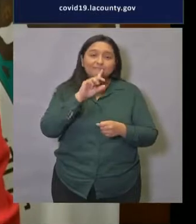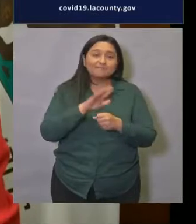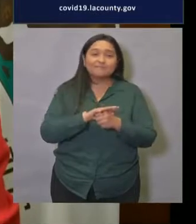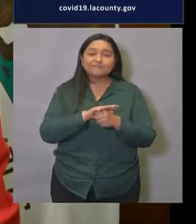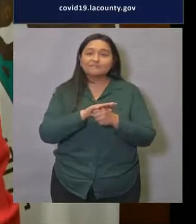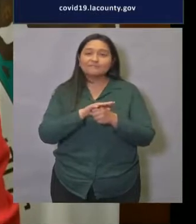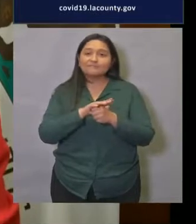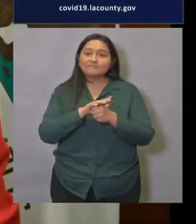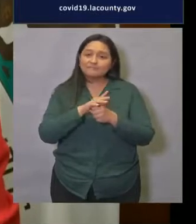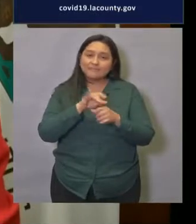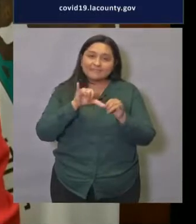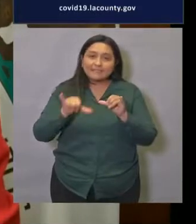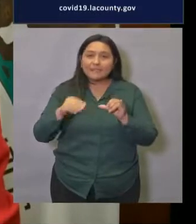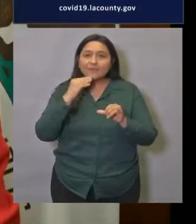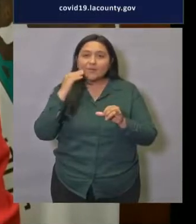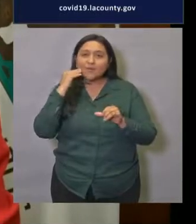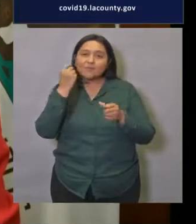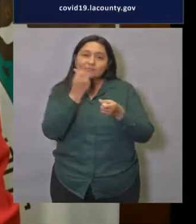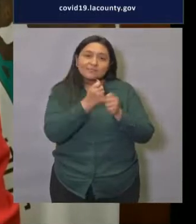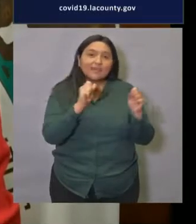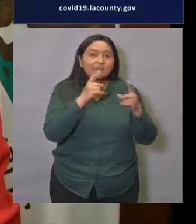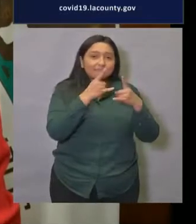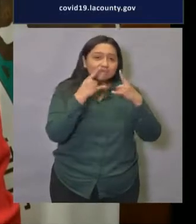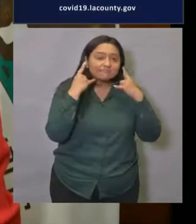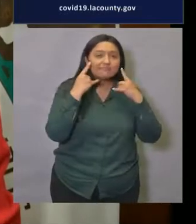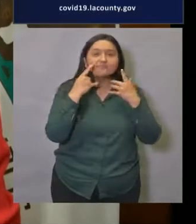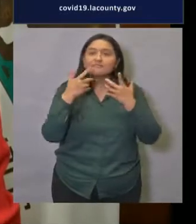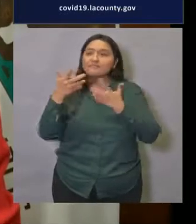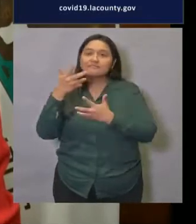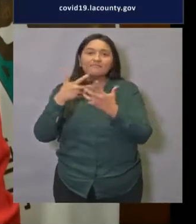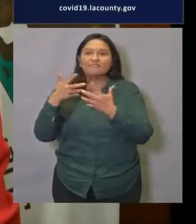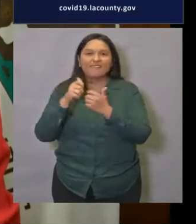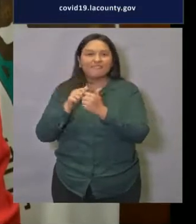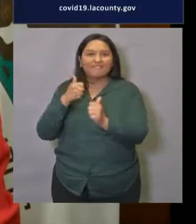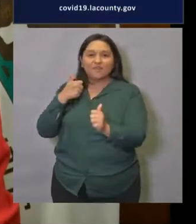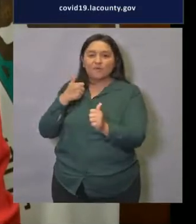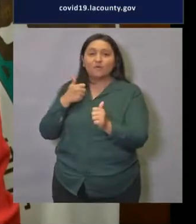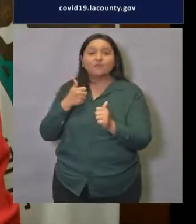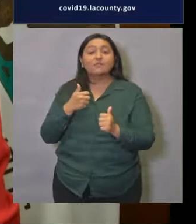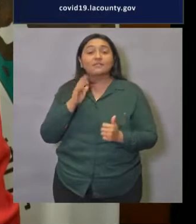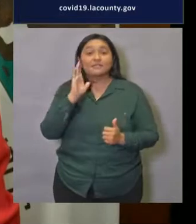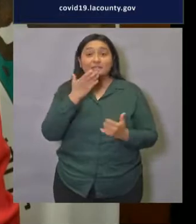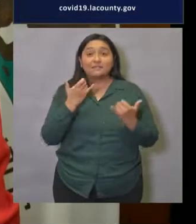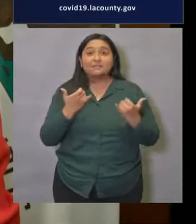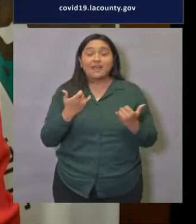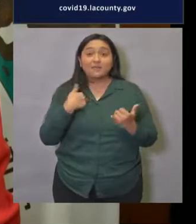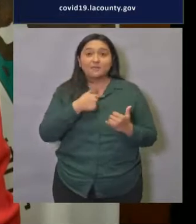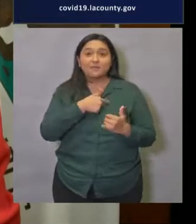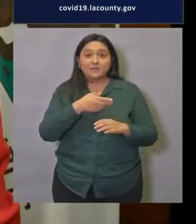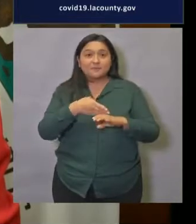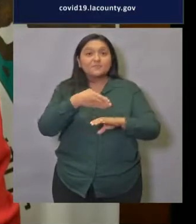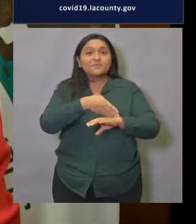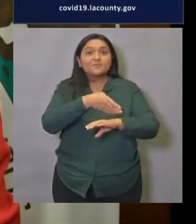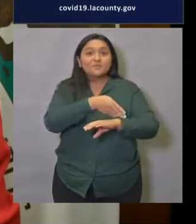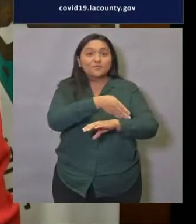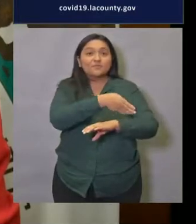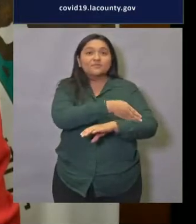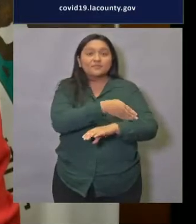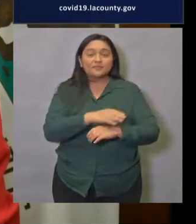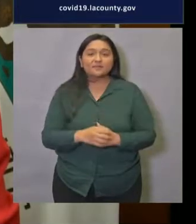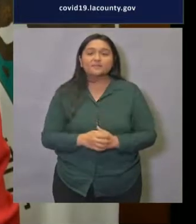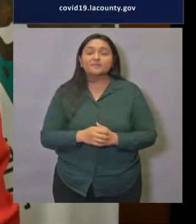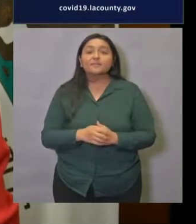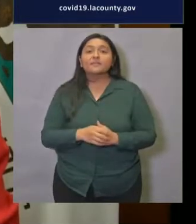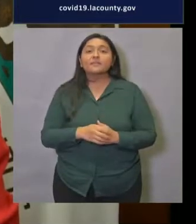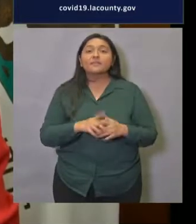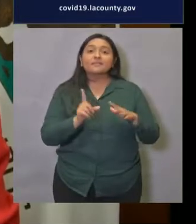usar máscaras y practicar la distancia. Parece que estamos saliendo de esta crisis. Nuestros casos y